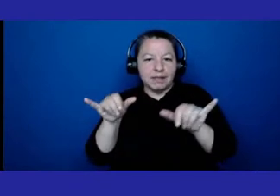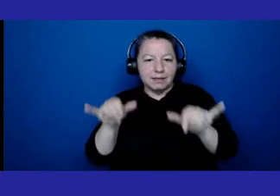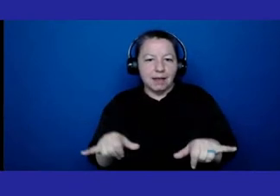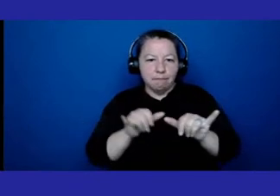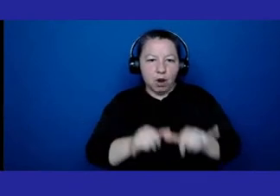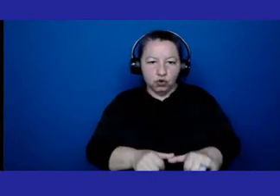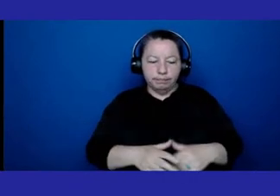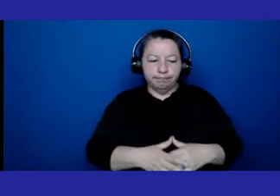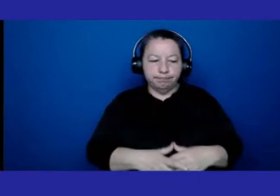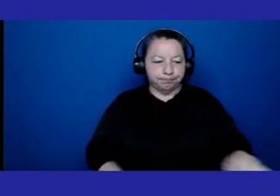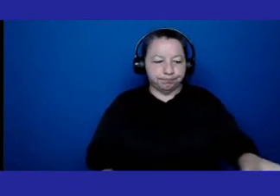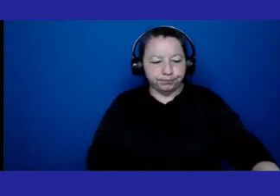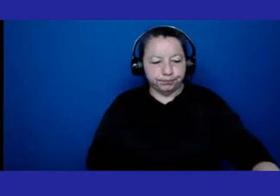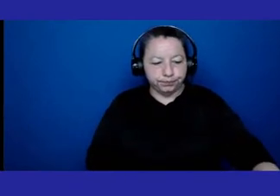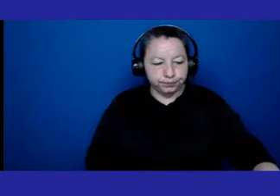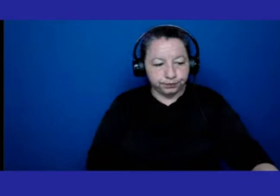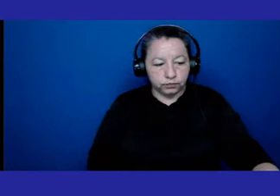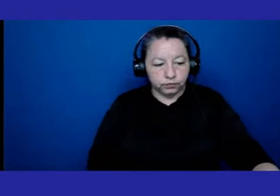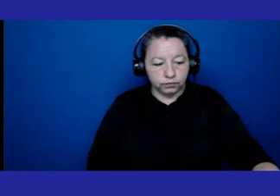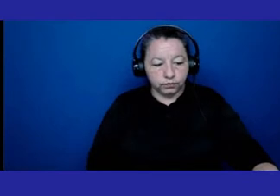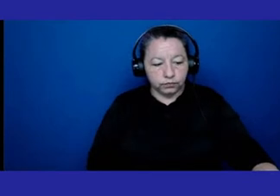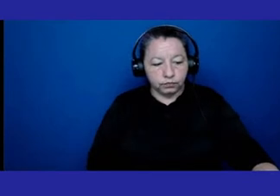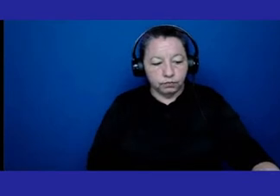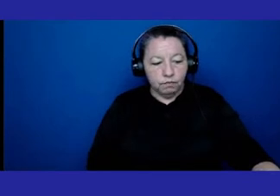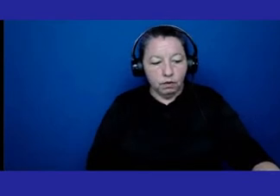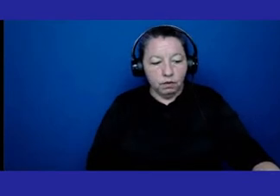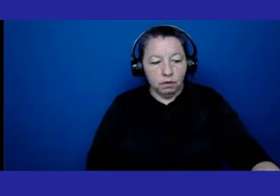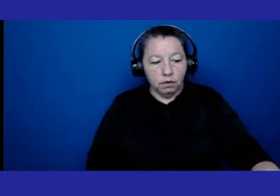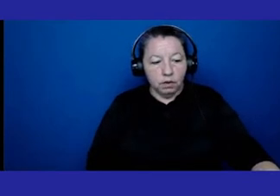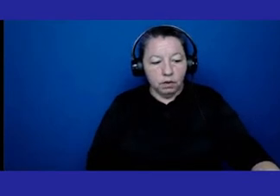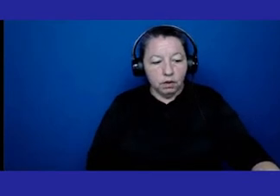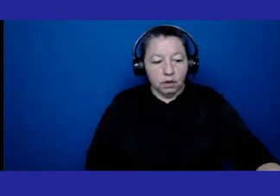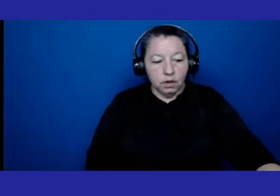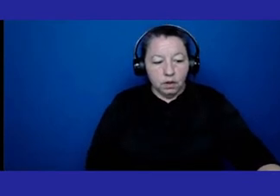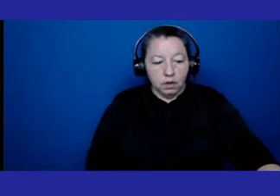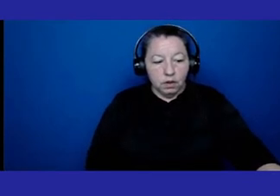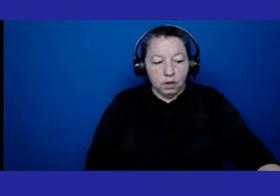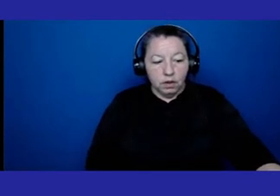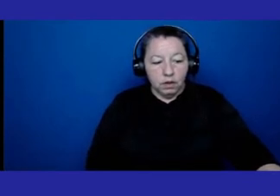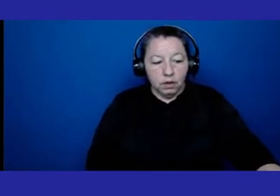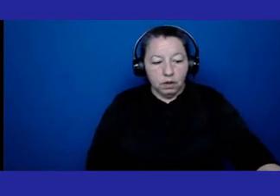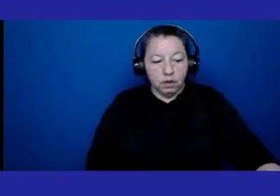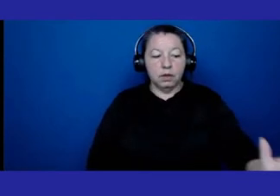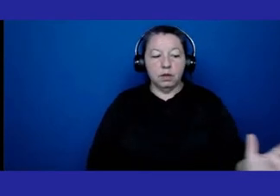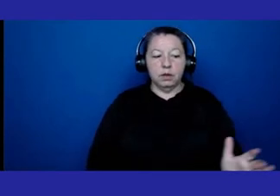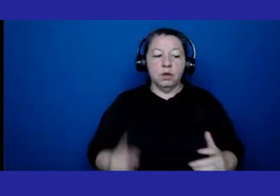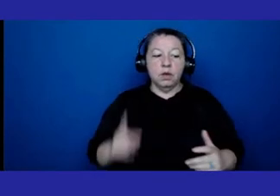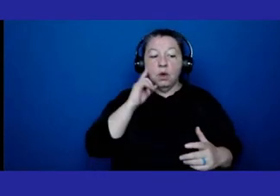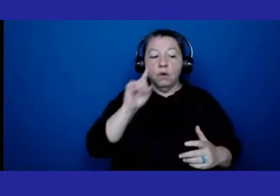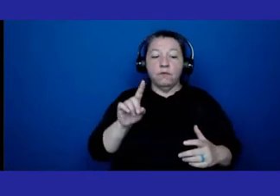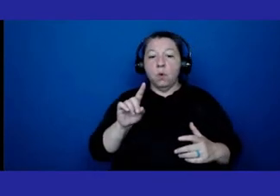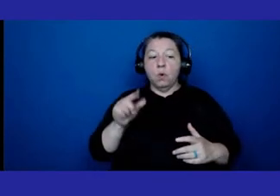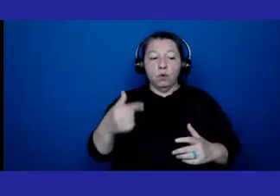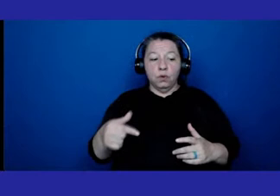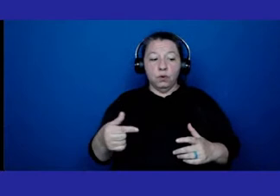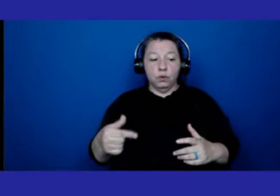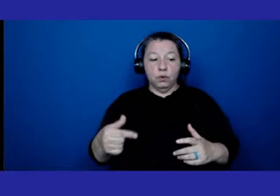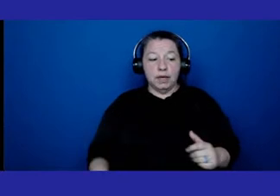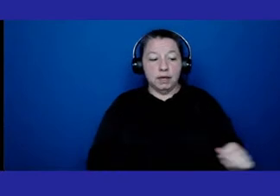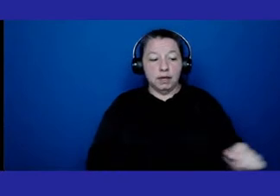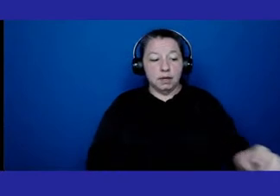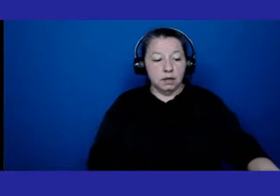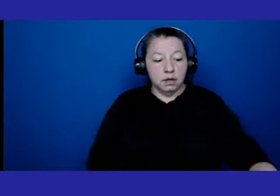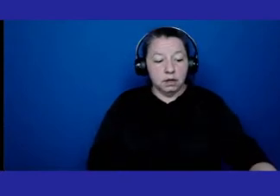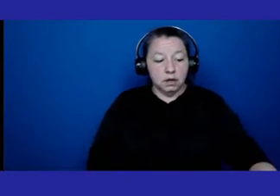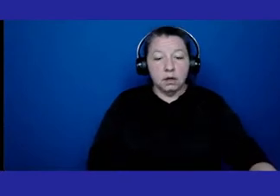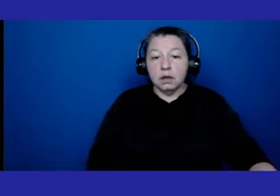And really, the four that we're going to talk about in the green, before I turn it over to Jason in the red, sorry about that,